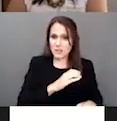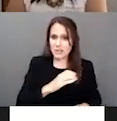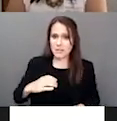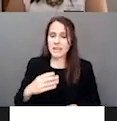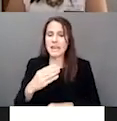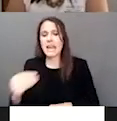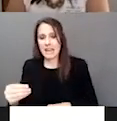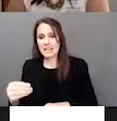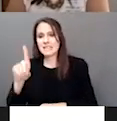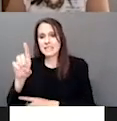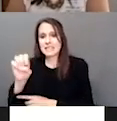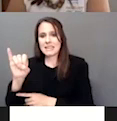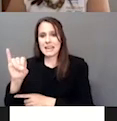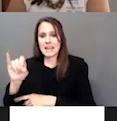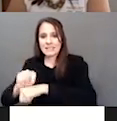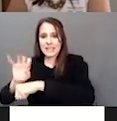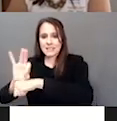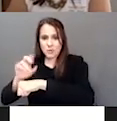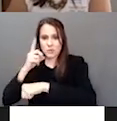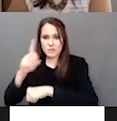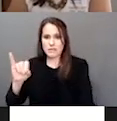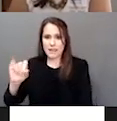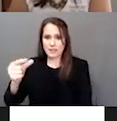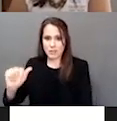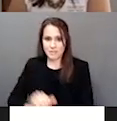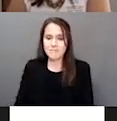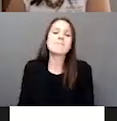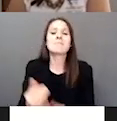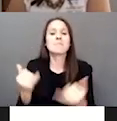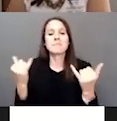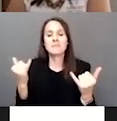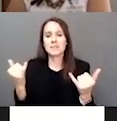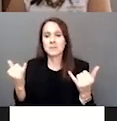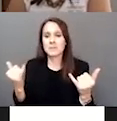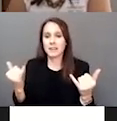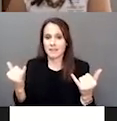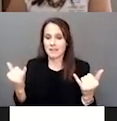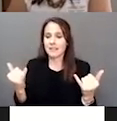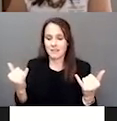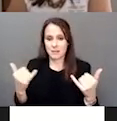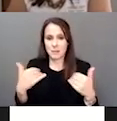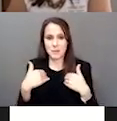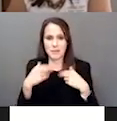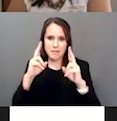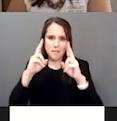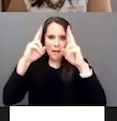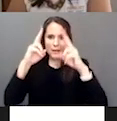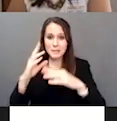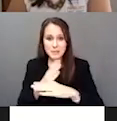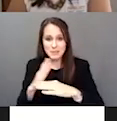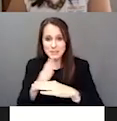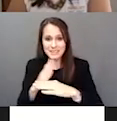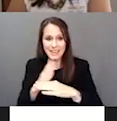Equity, and Inclusion Task Force of AIGA. And today we are we have the honor to be sharing the